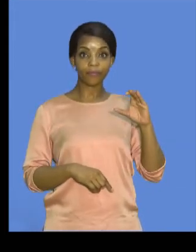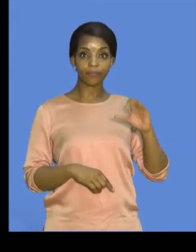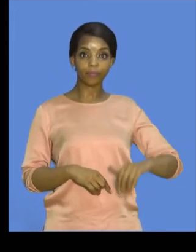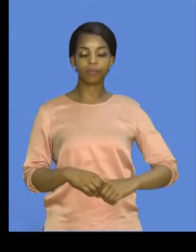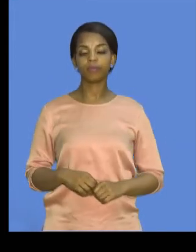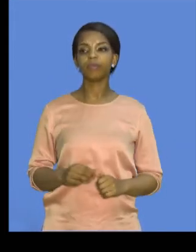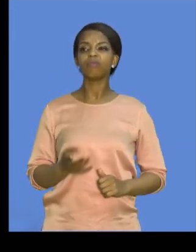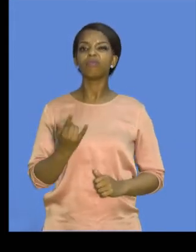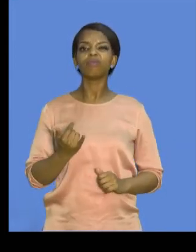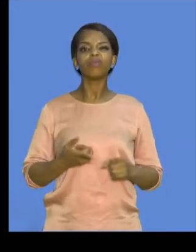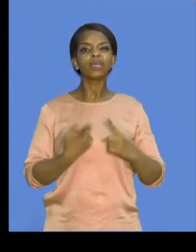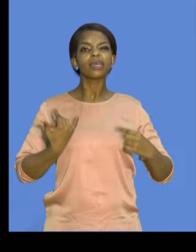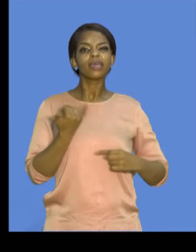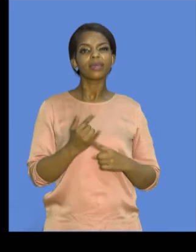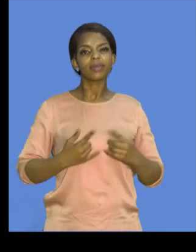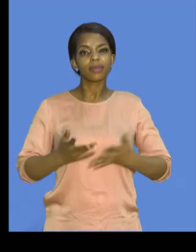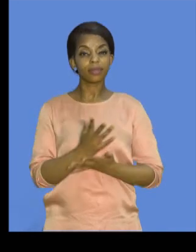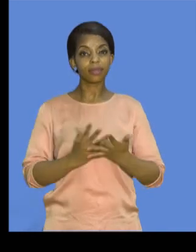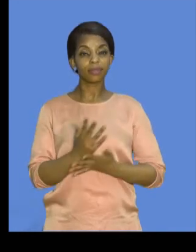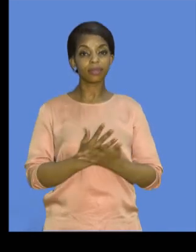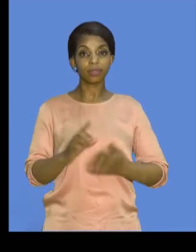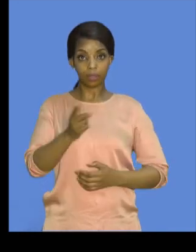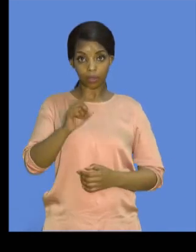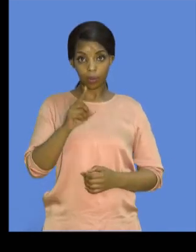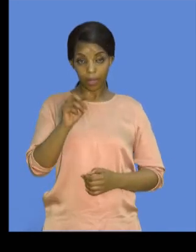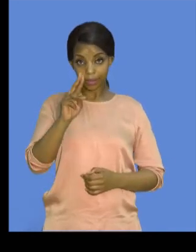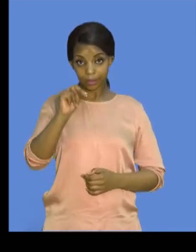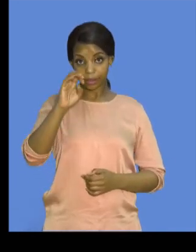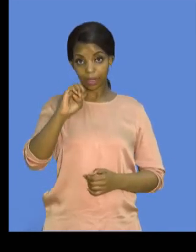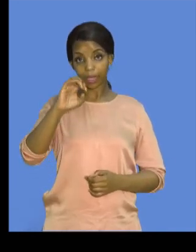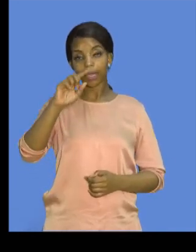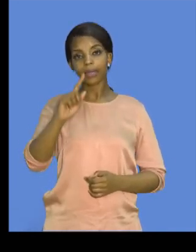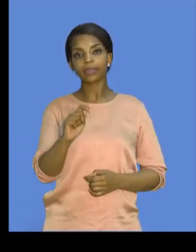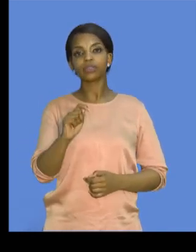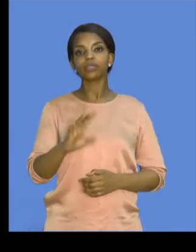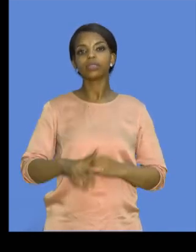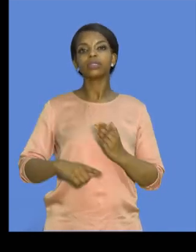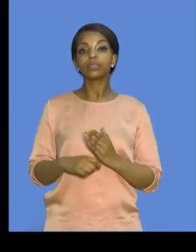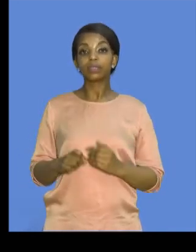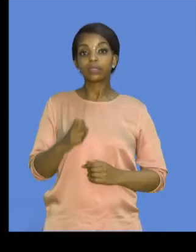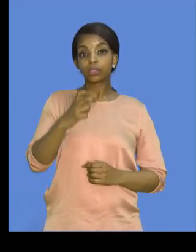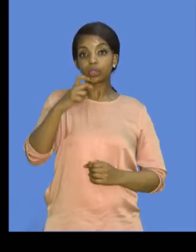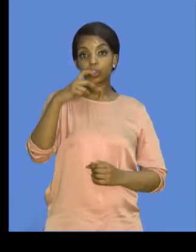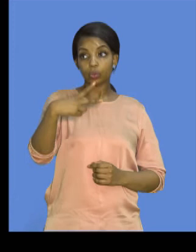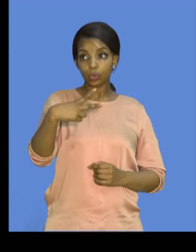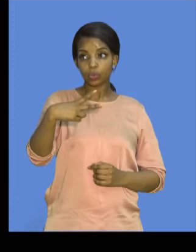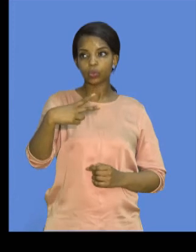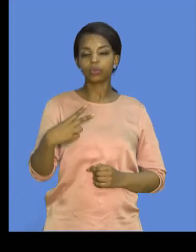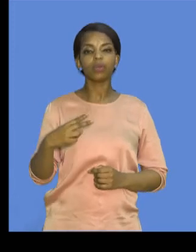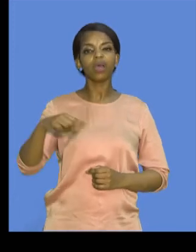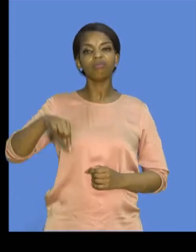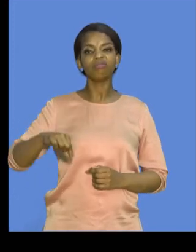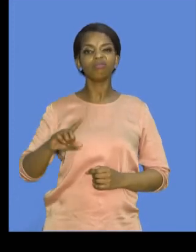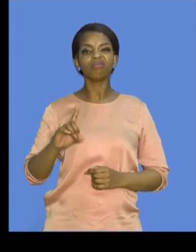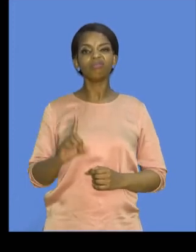if we talk about the net charge, is 2 nanocoulombs, which is positive, plus